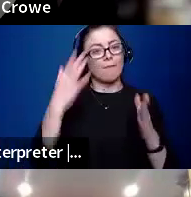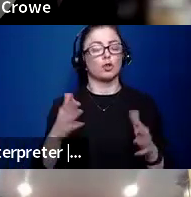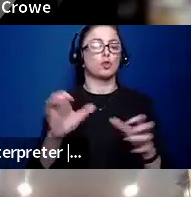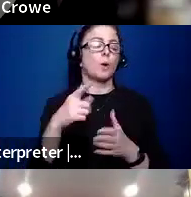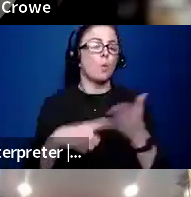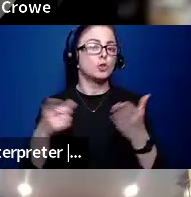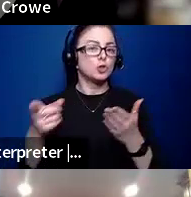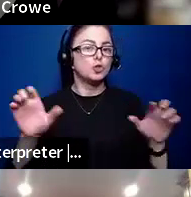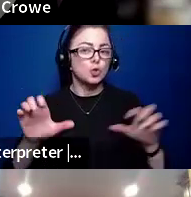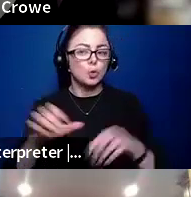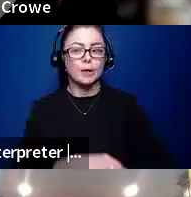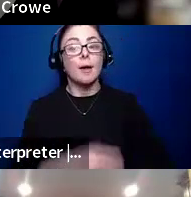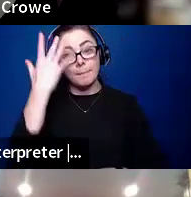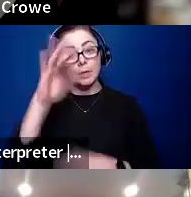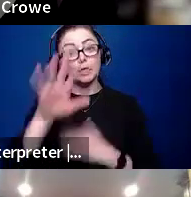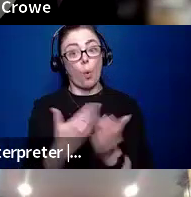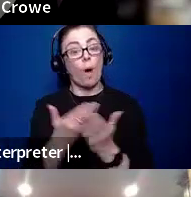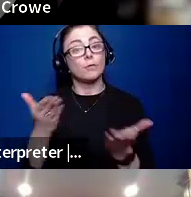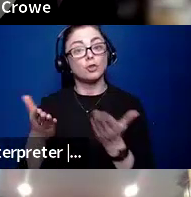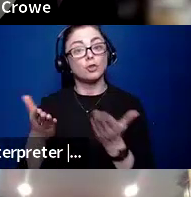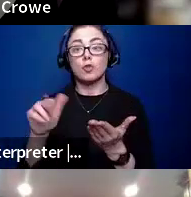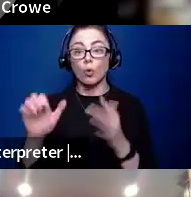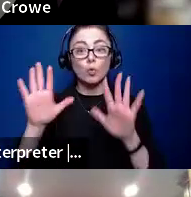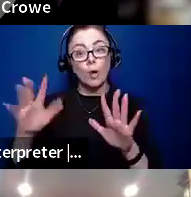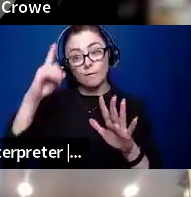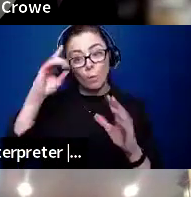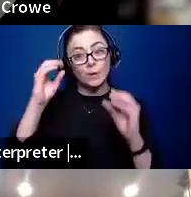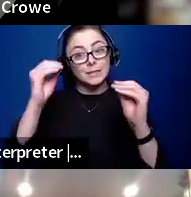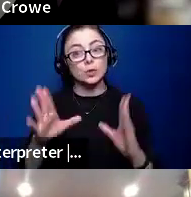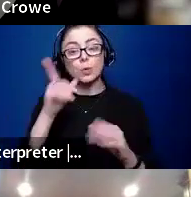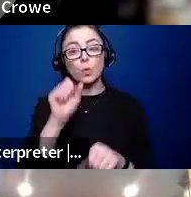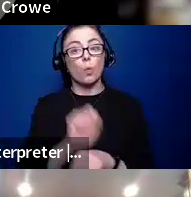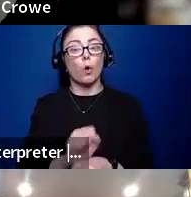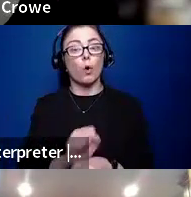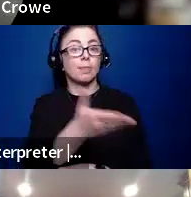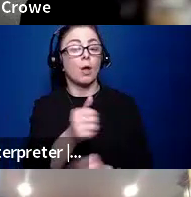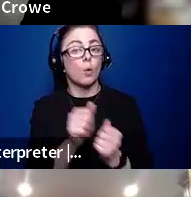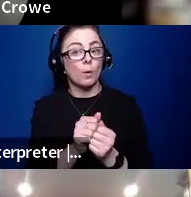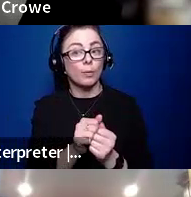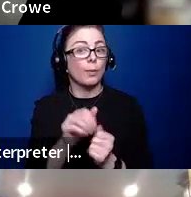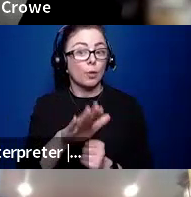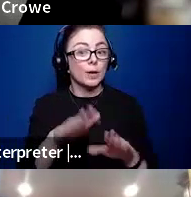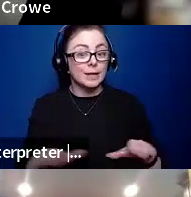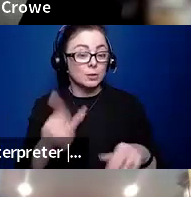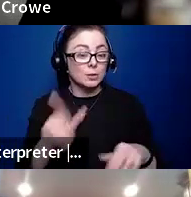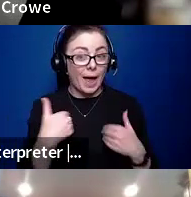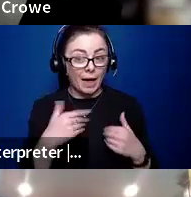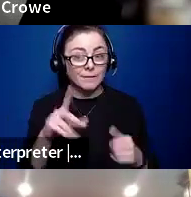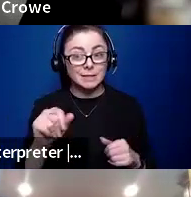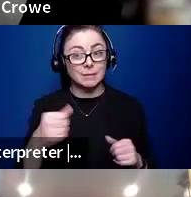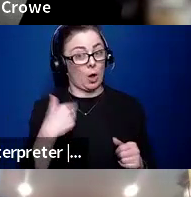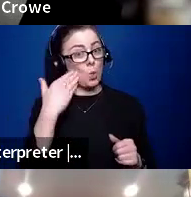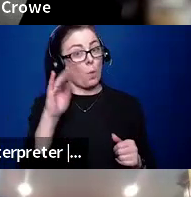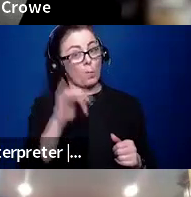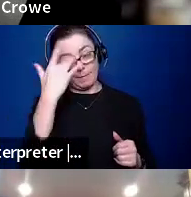Because all those services are great for teachers that work there with their kids that have disabilities. I know this because